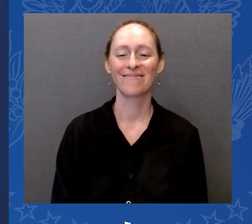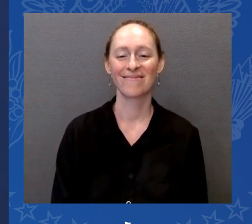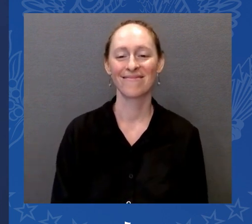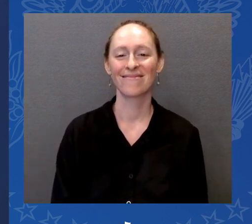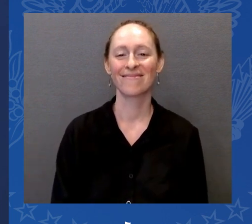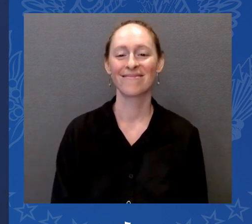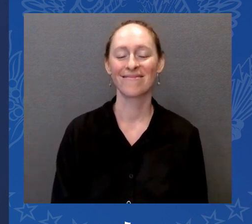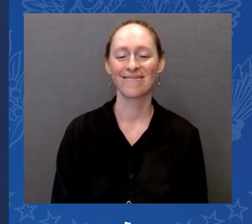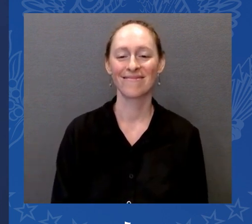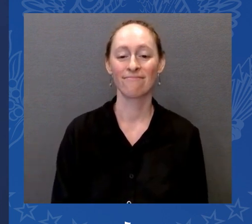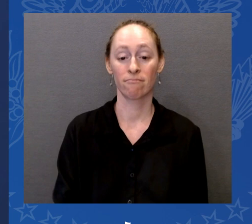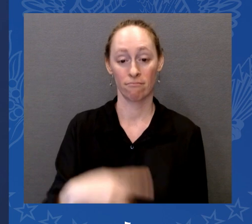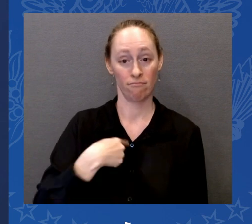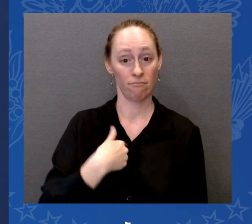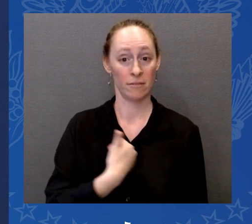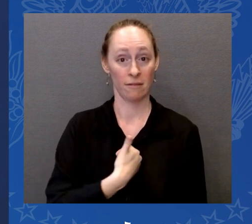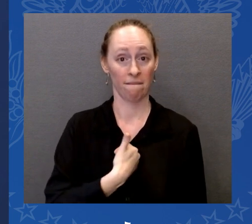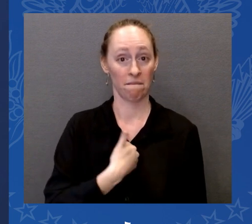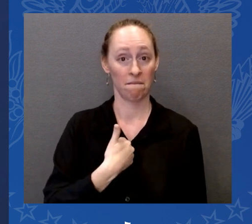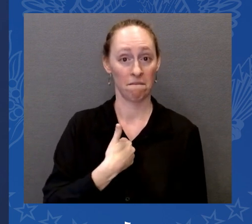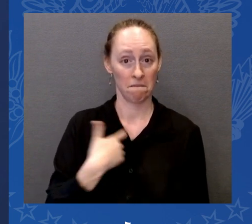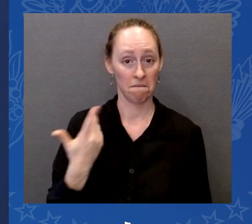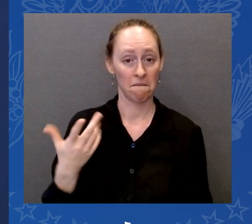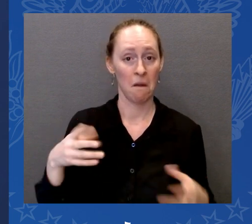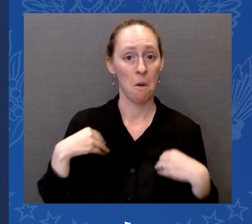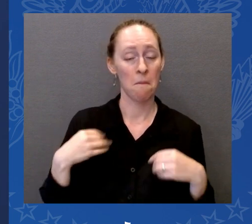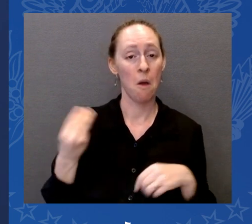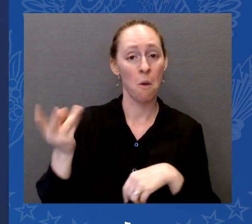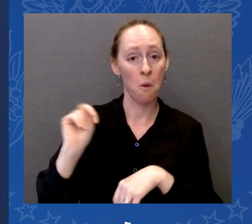contracting company, Luminary Electrical Contractor.